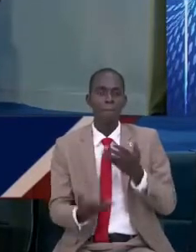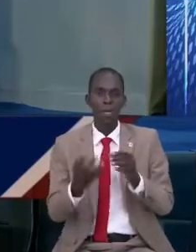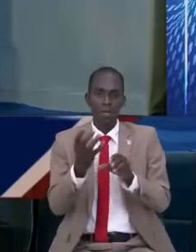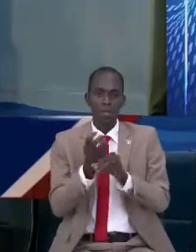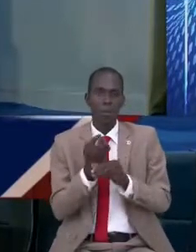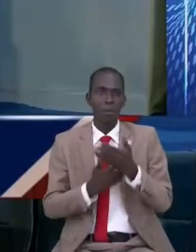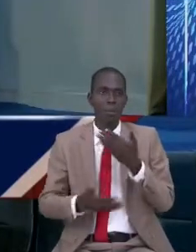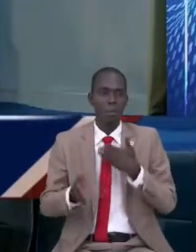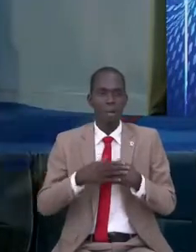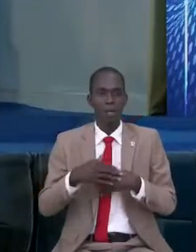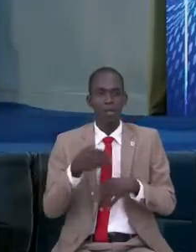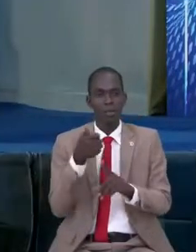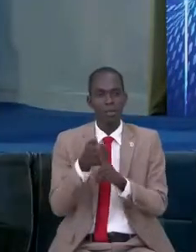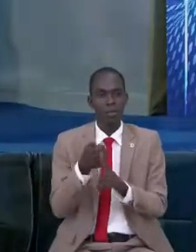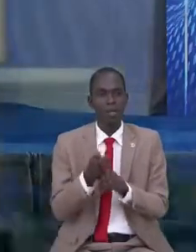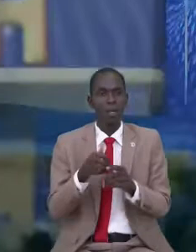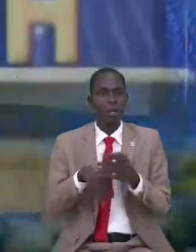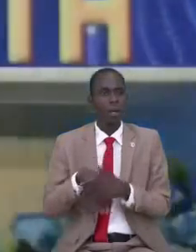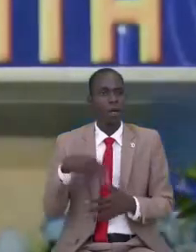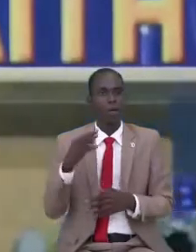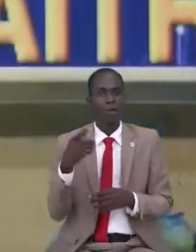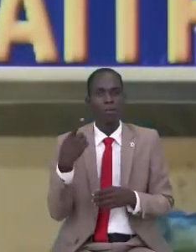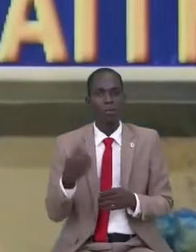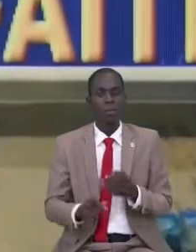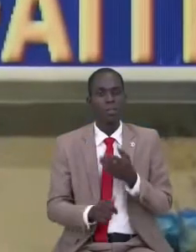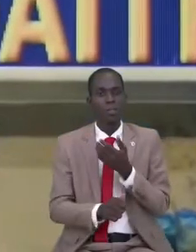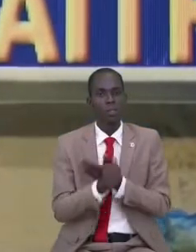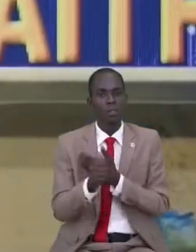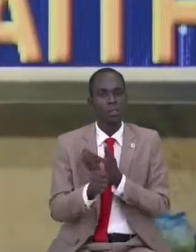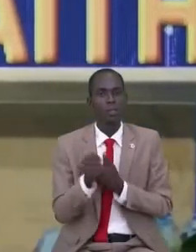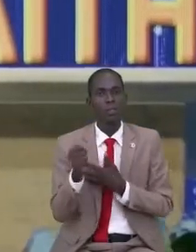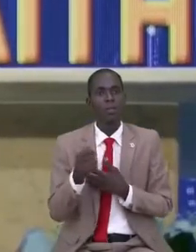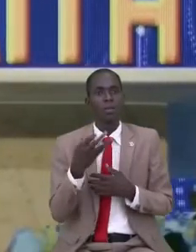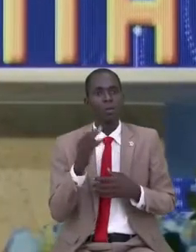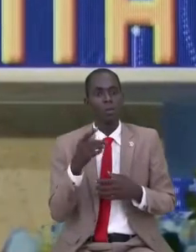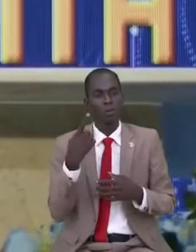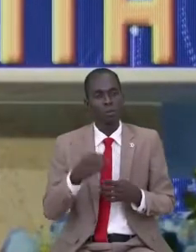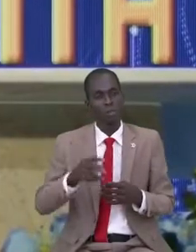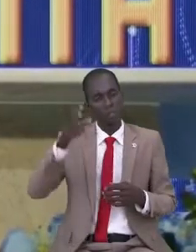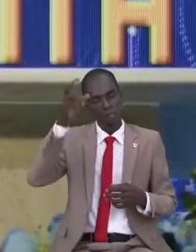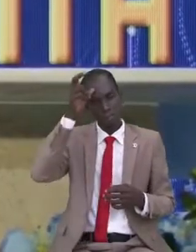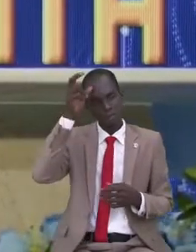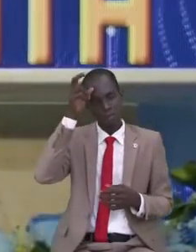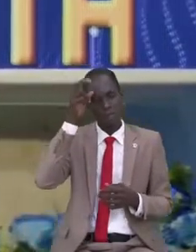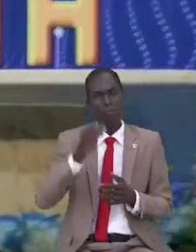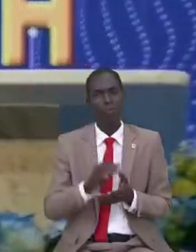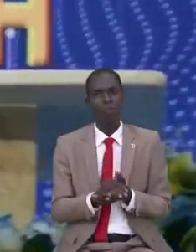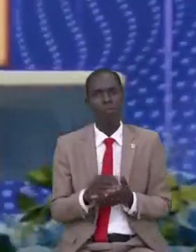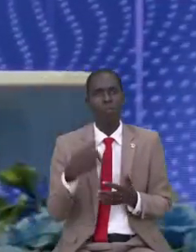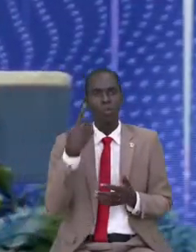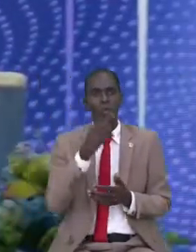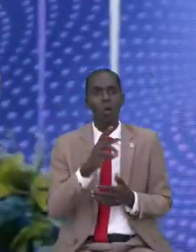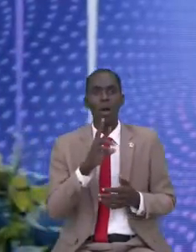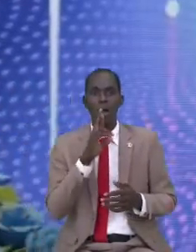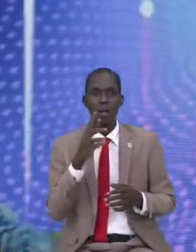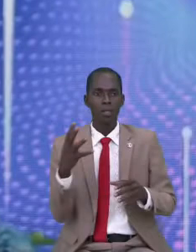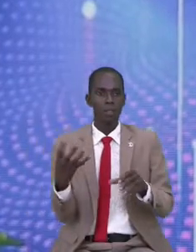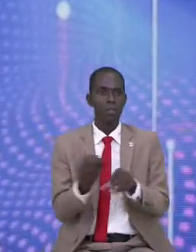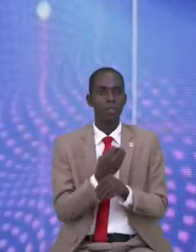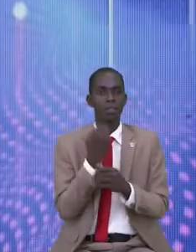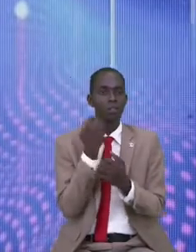recover themselves out of the snare of the devil, who are taken captive